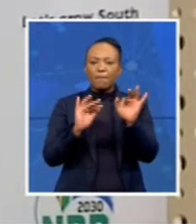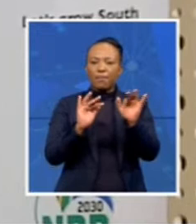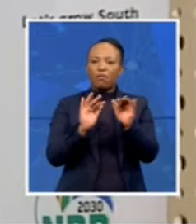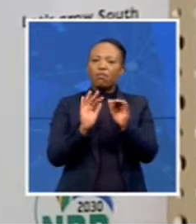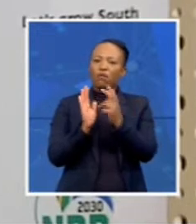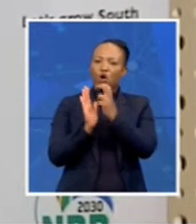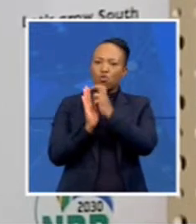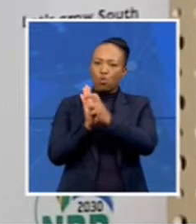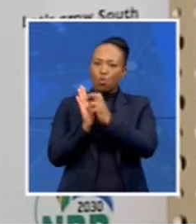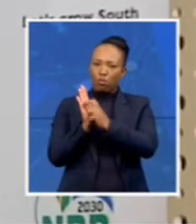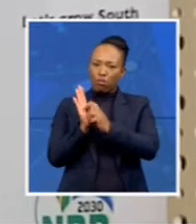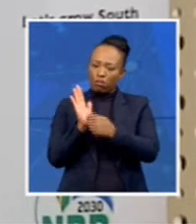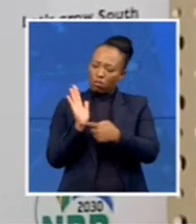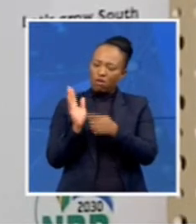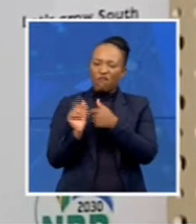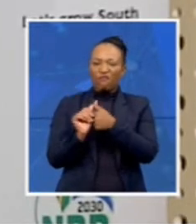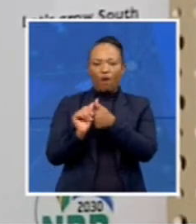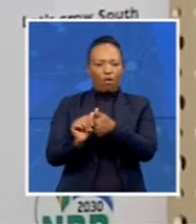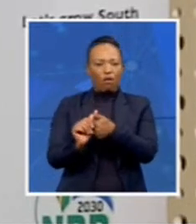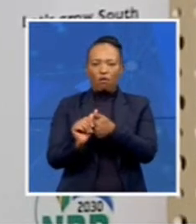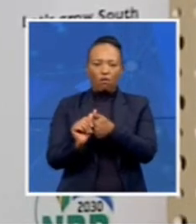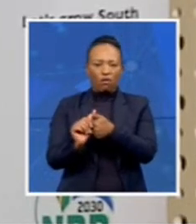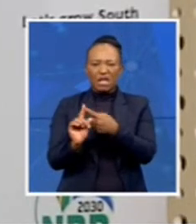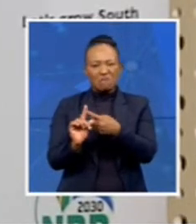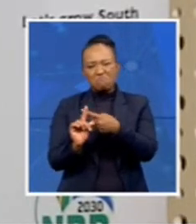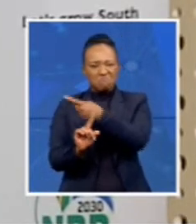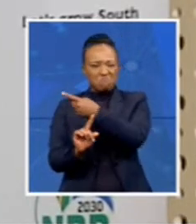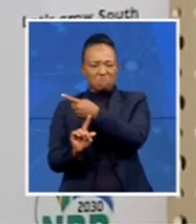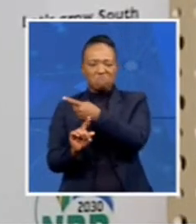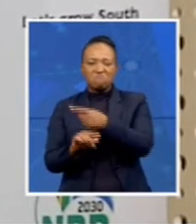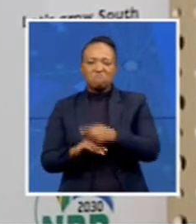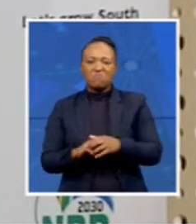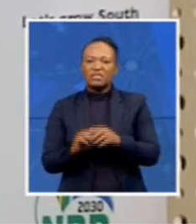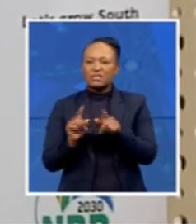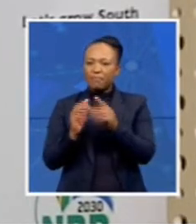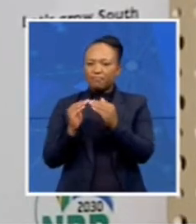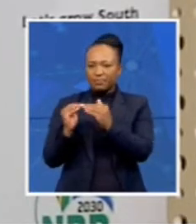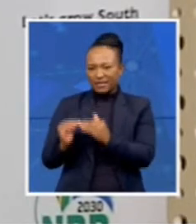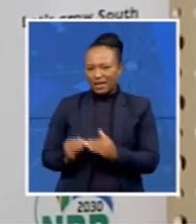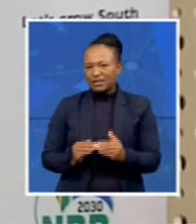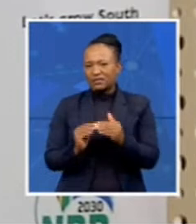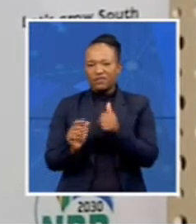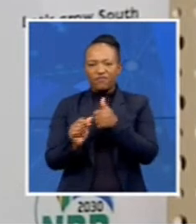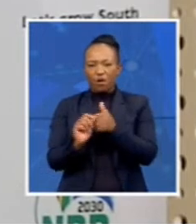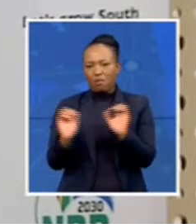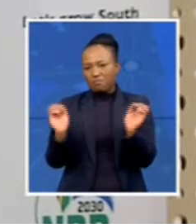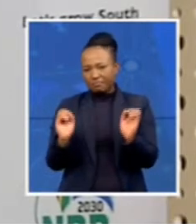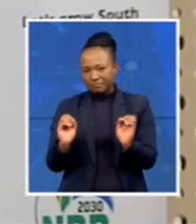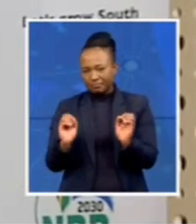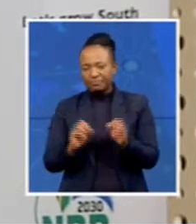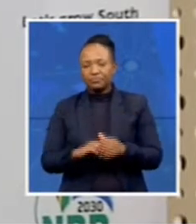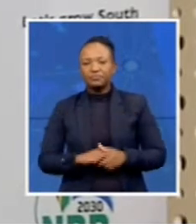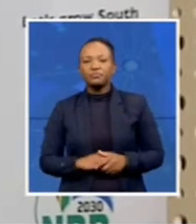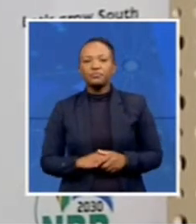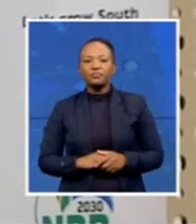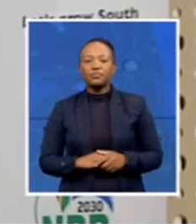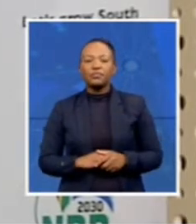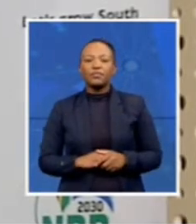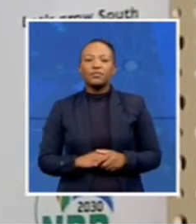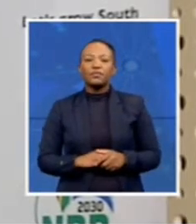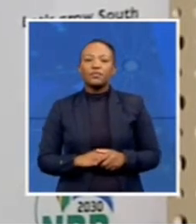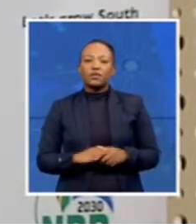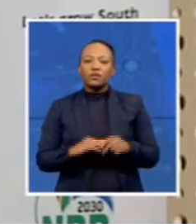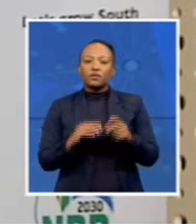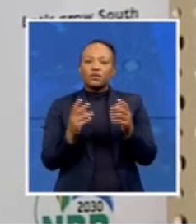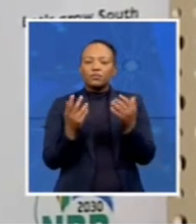and standards. It is for this reason that even now we want to take this opportunity